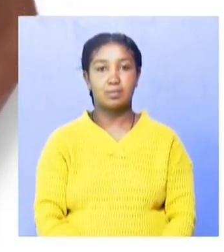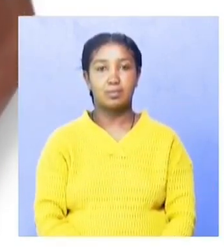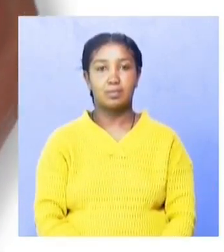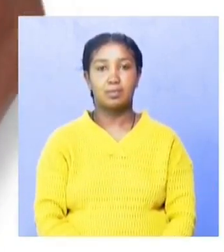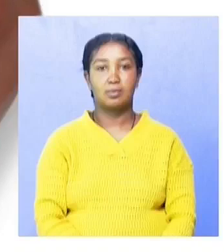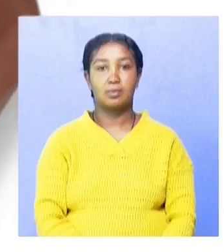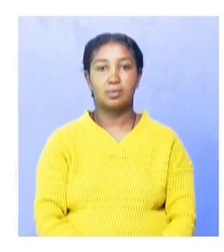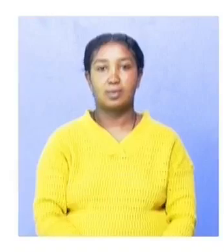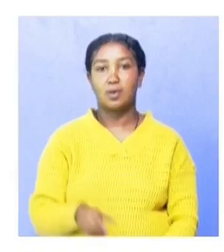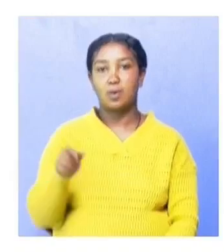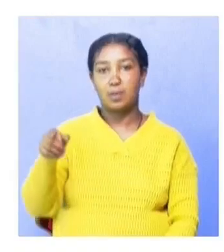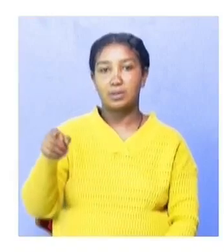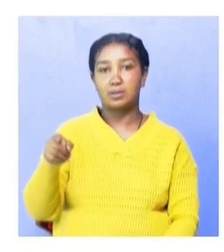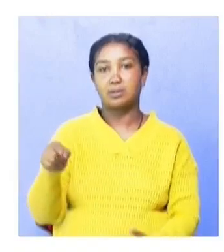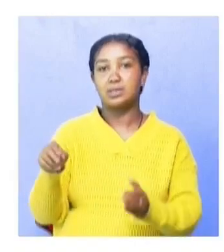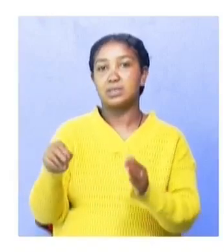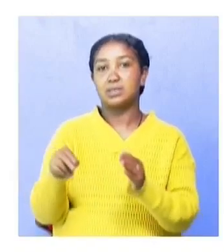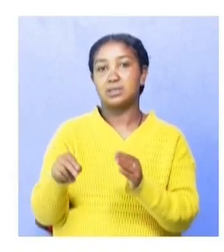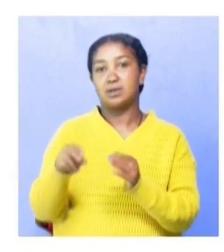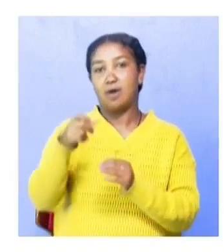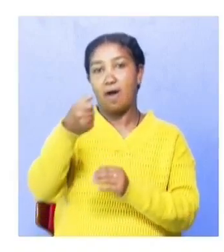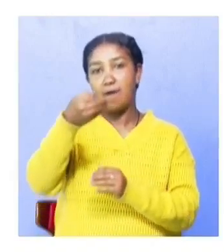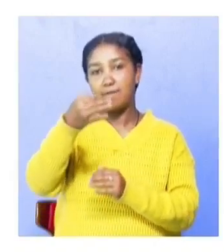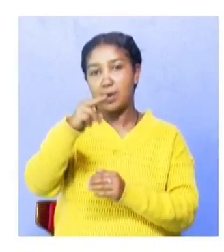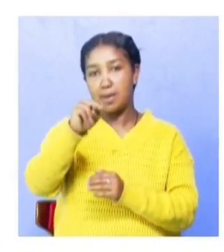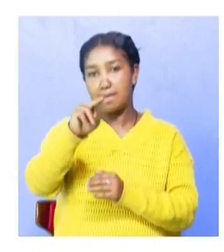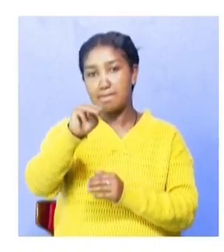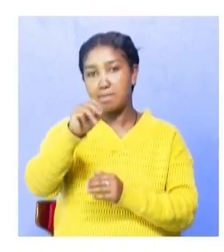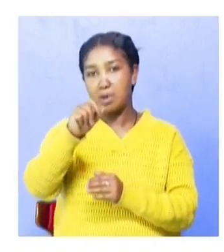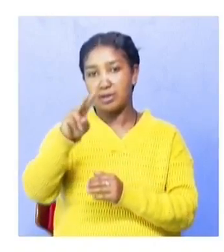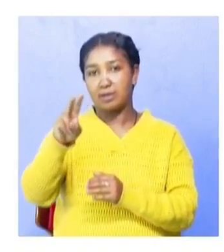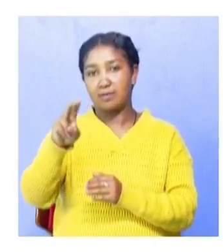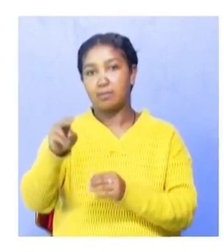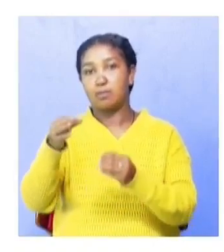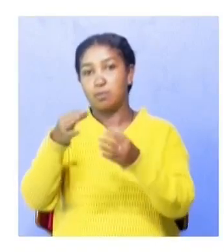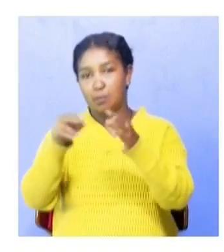What about this? This is also affirmative sentence.